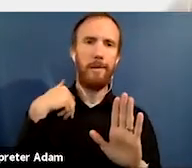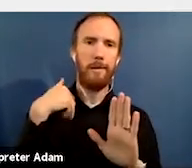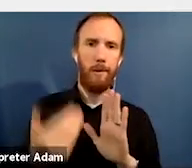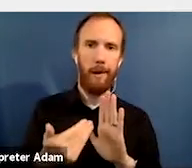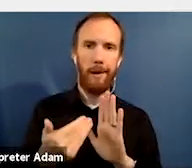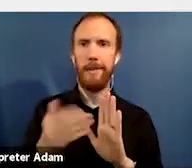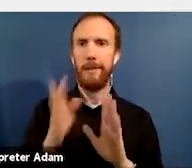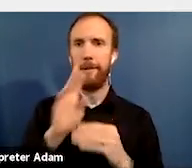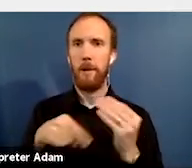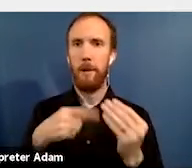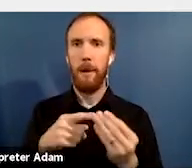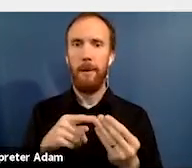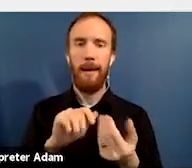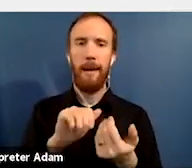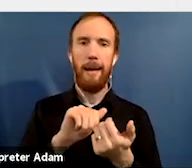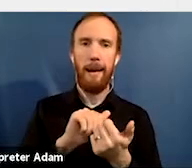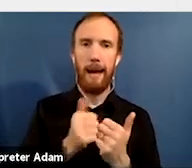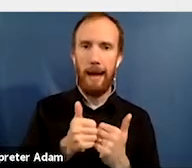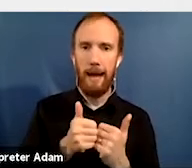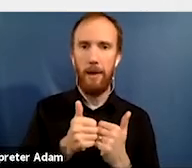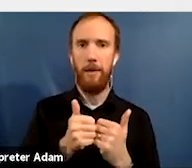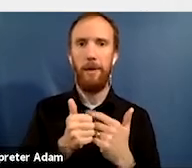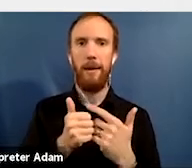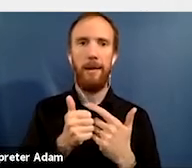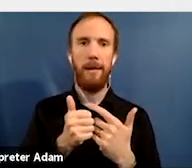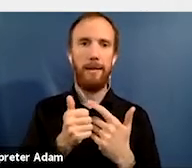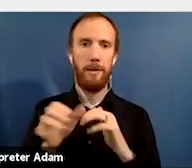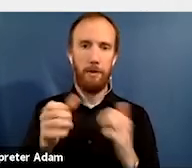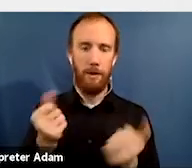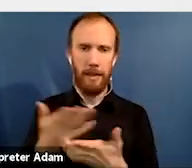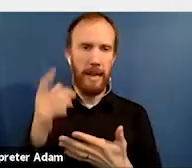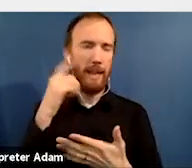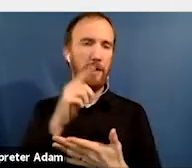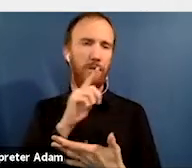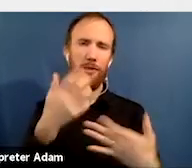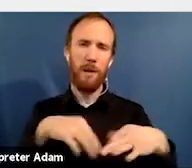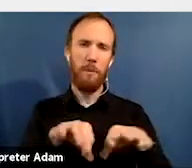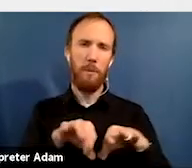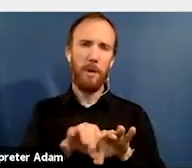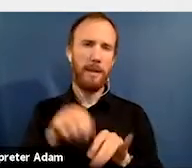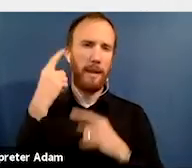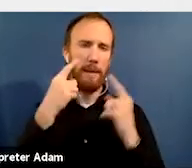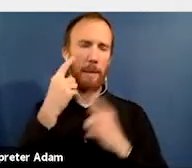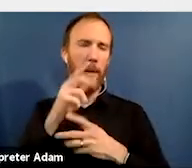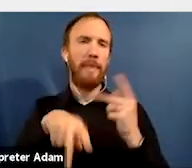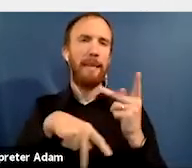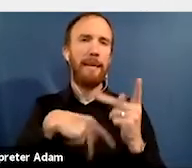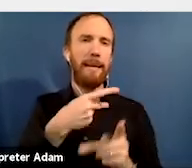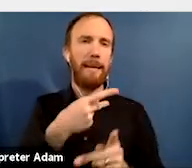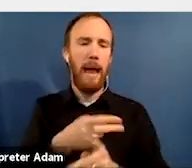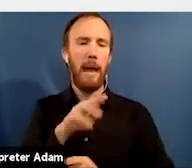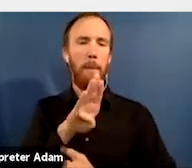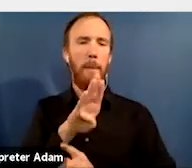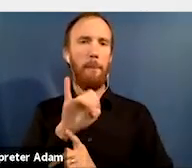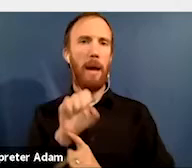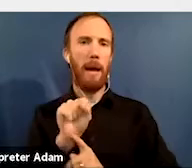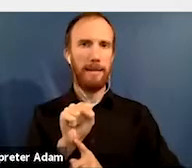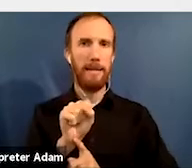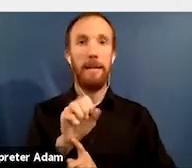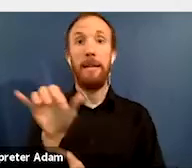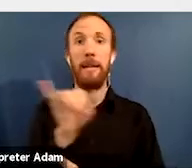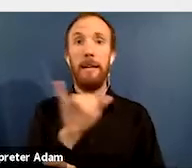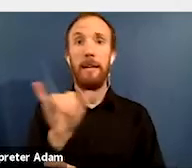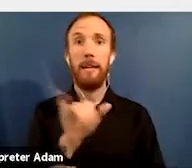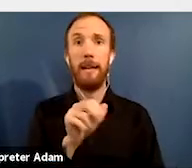out how to even mitigate, I think it's very important to understand what kind of bias are you even mitigating for. Like what you just said, it's a very